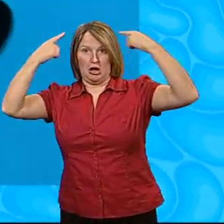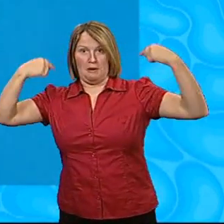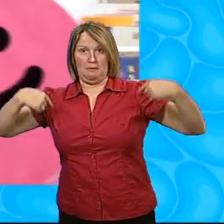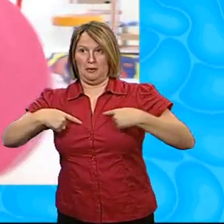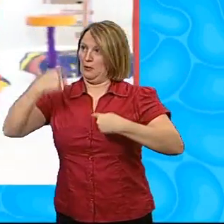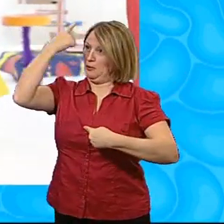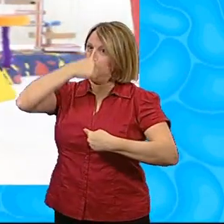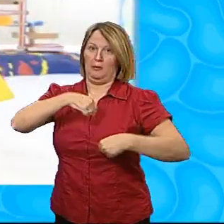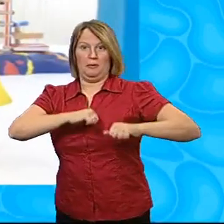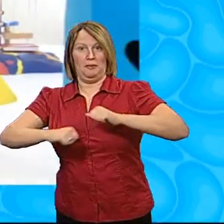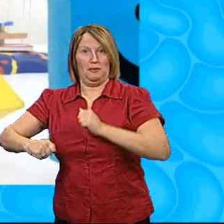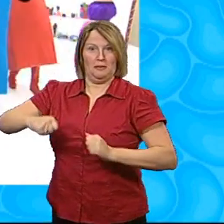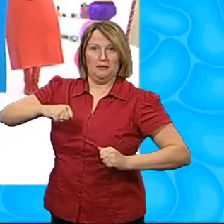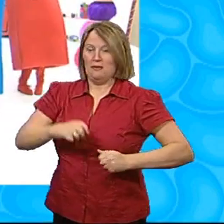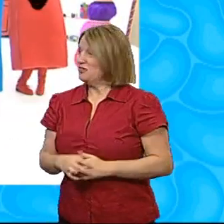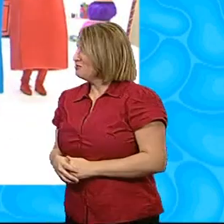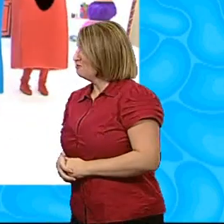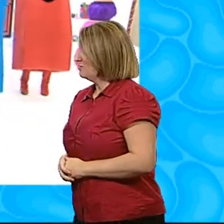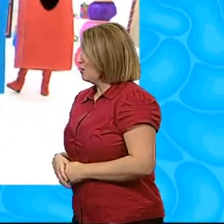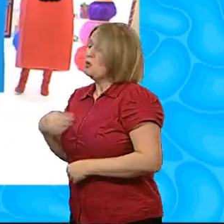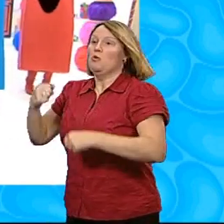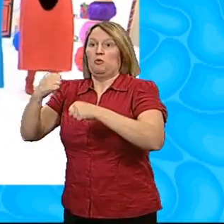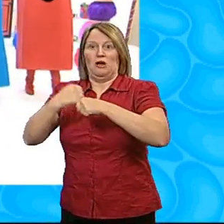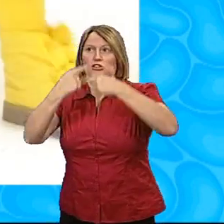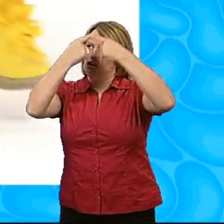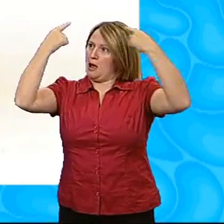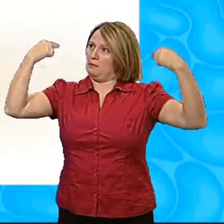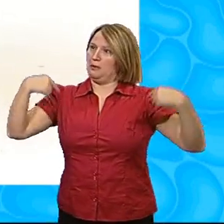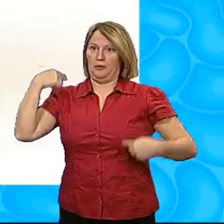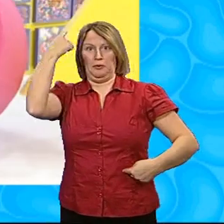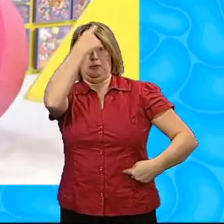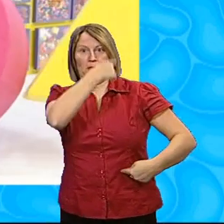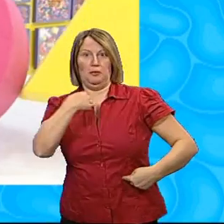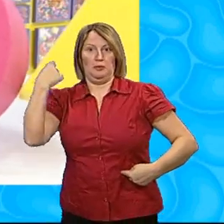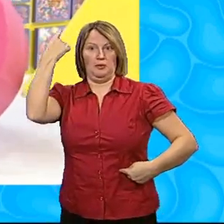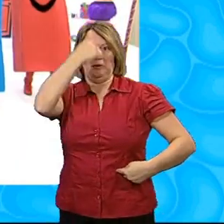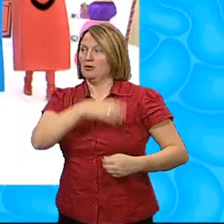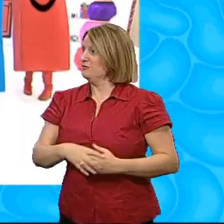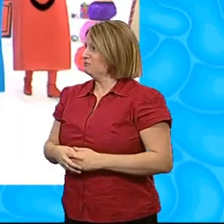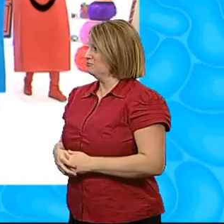I'm the shape.